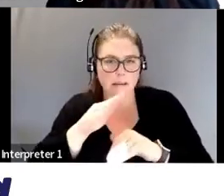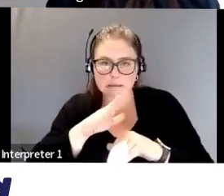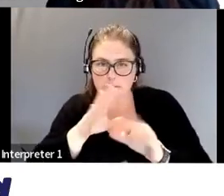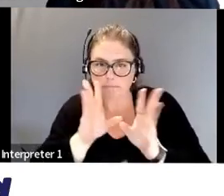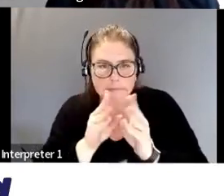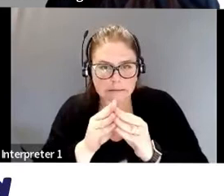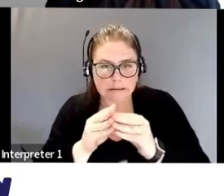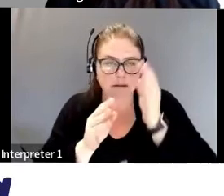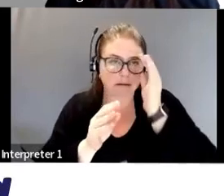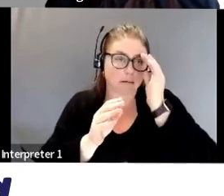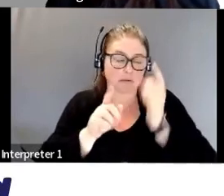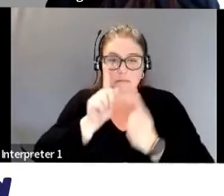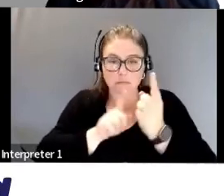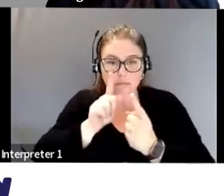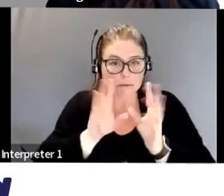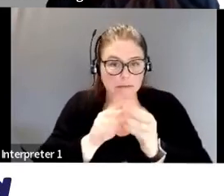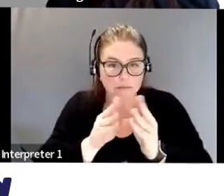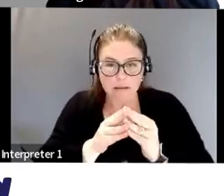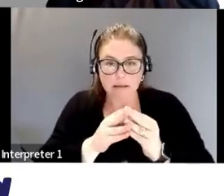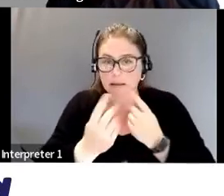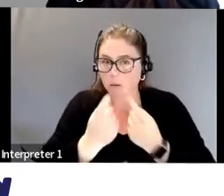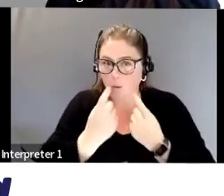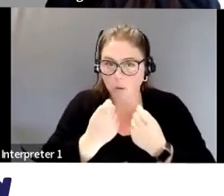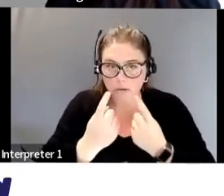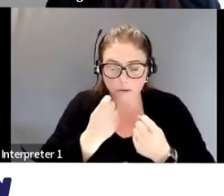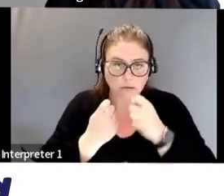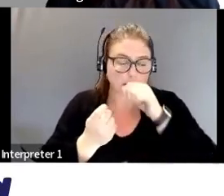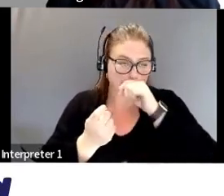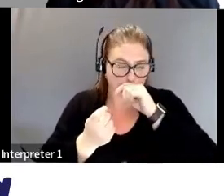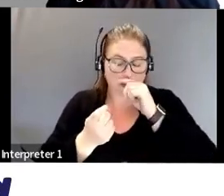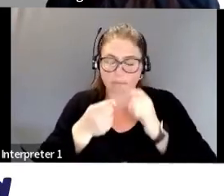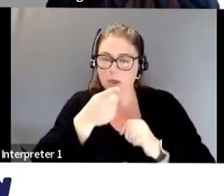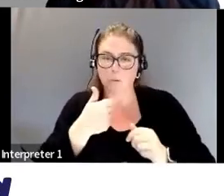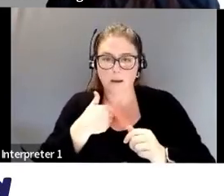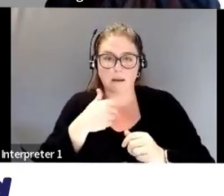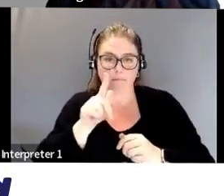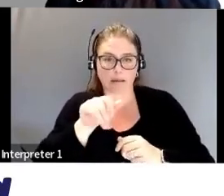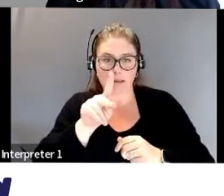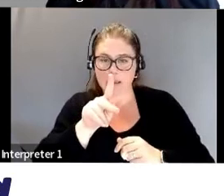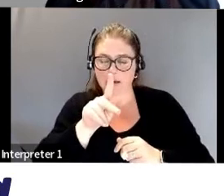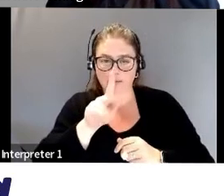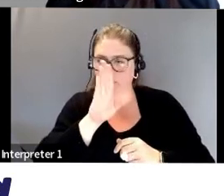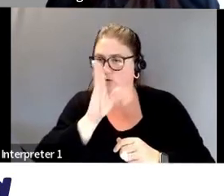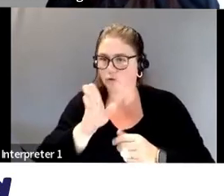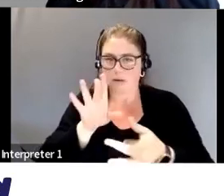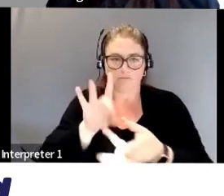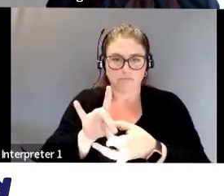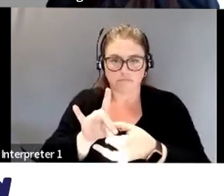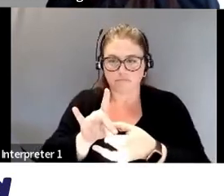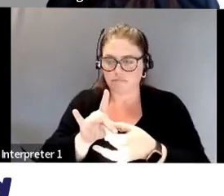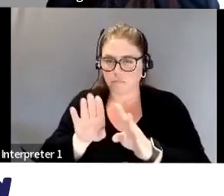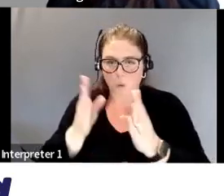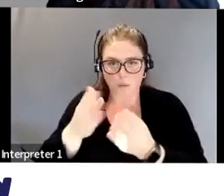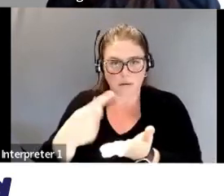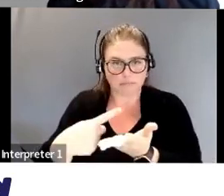question or you need a grant consultation, you will have a link to directly book with our team to have a custom conversation about